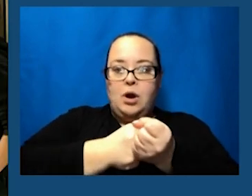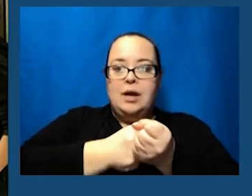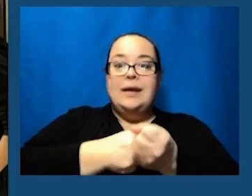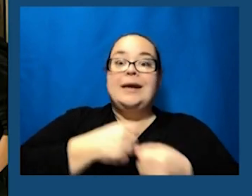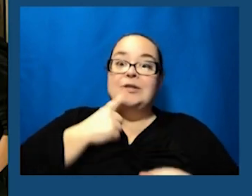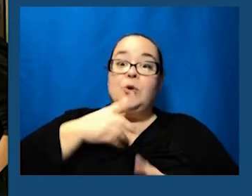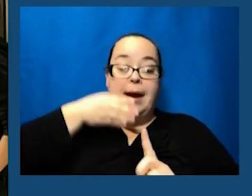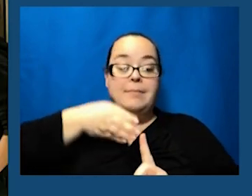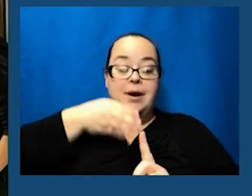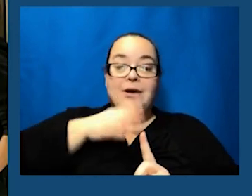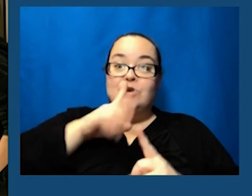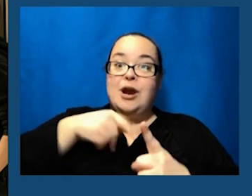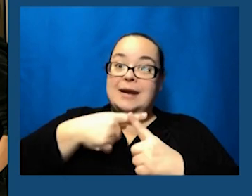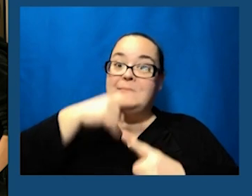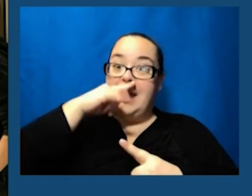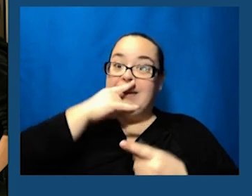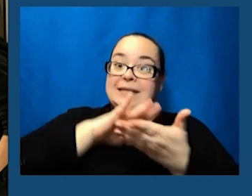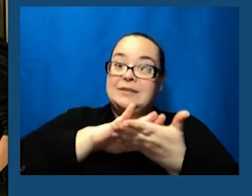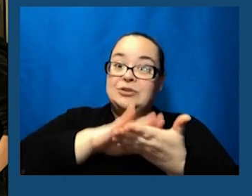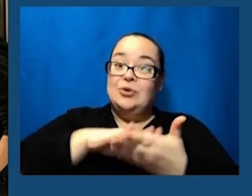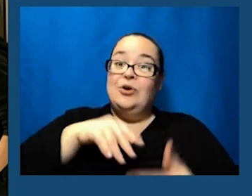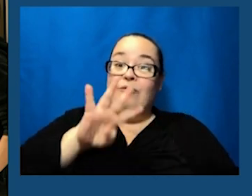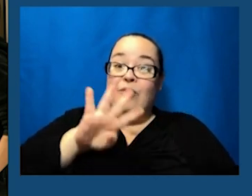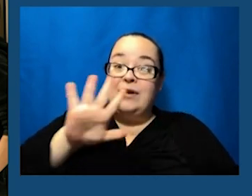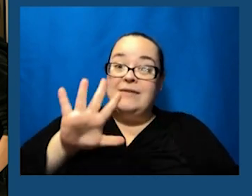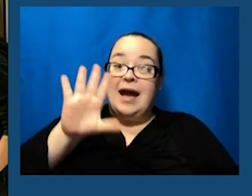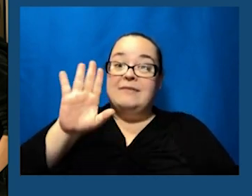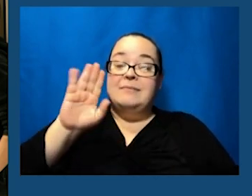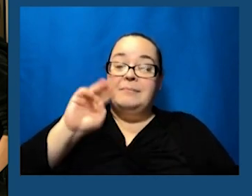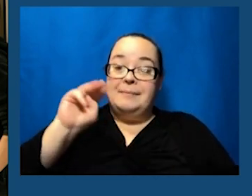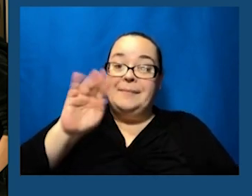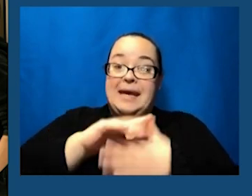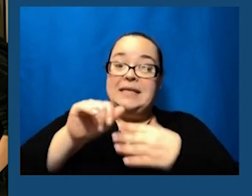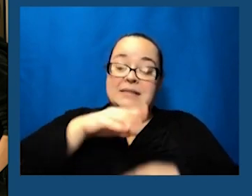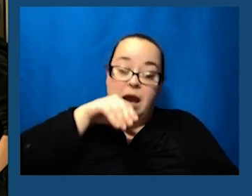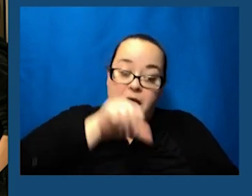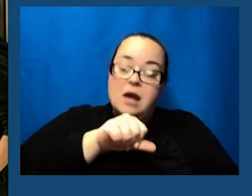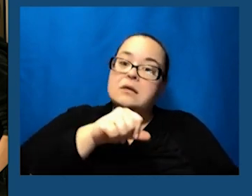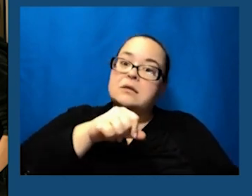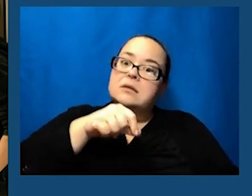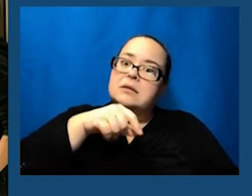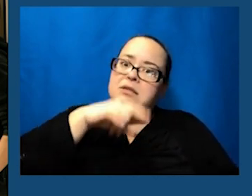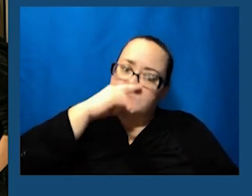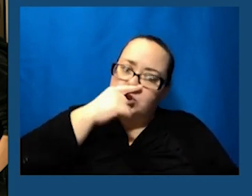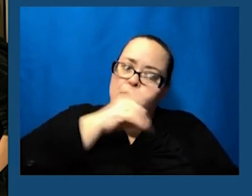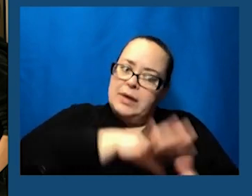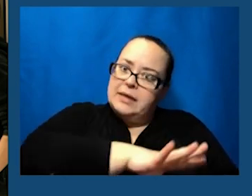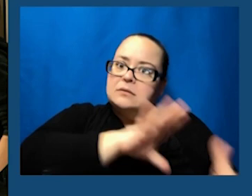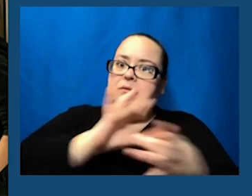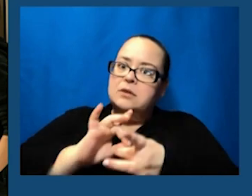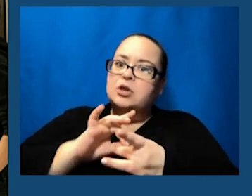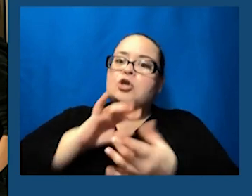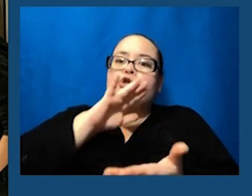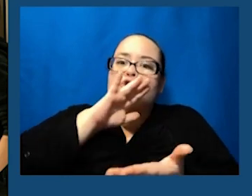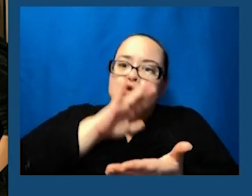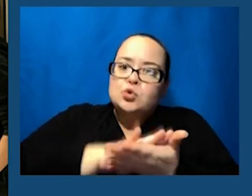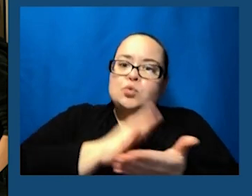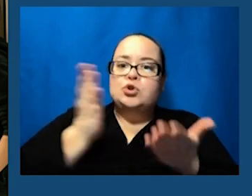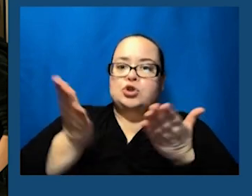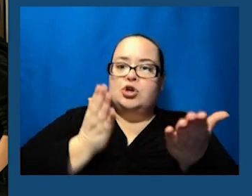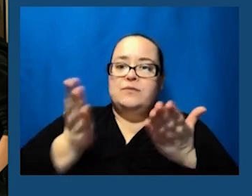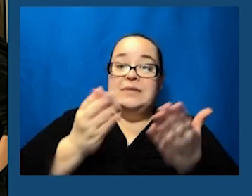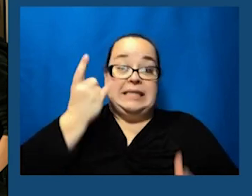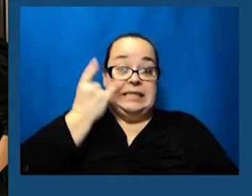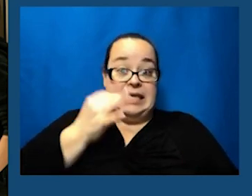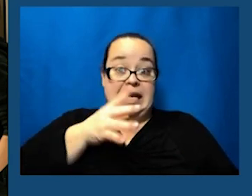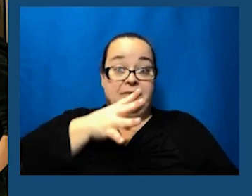million to get kids school-based services. Because if you're a working parent and you're supposed to go get an appointment, it might be an